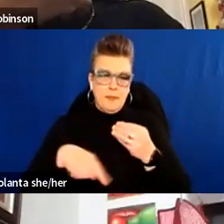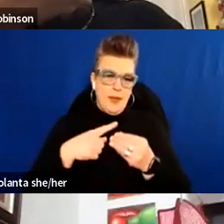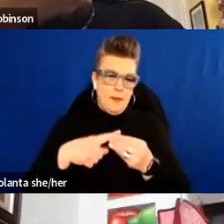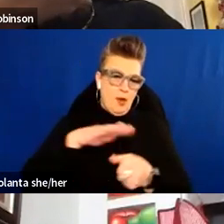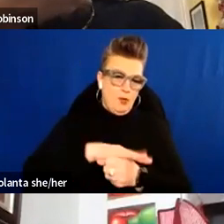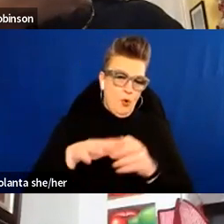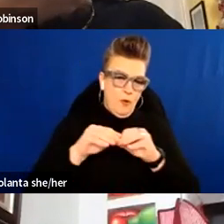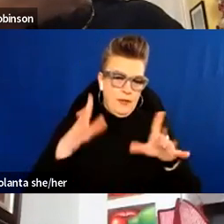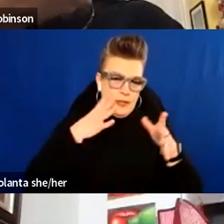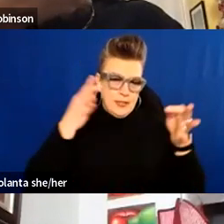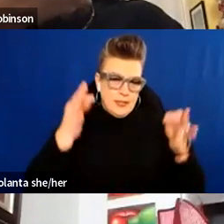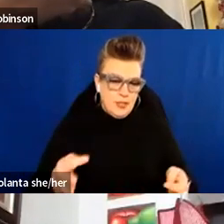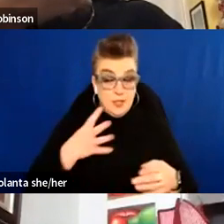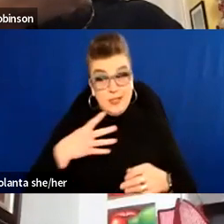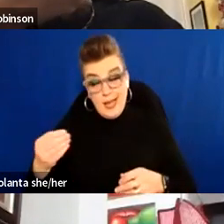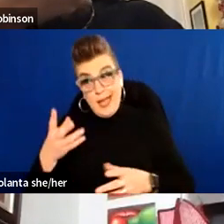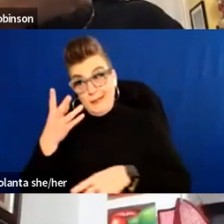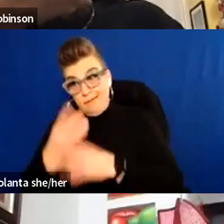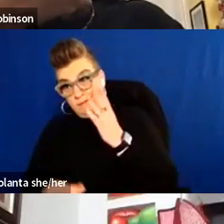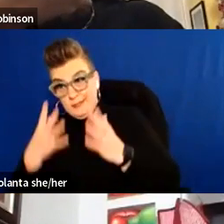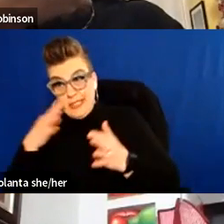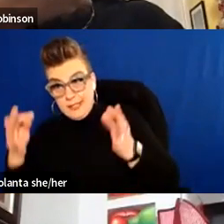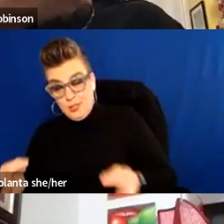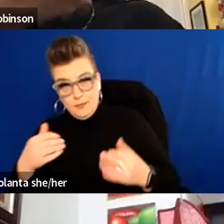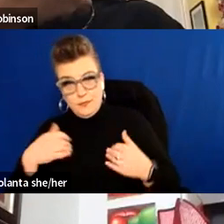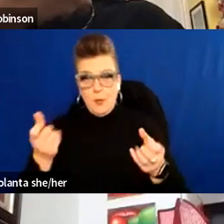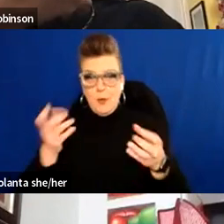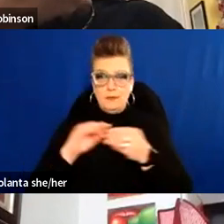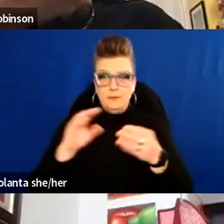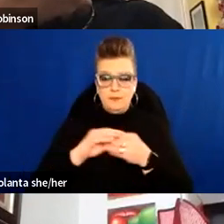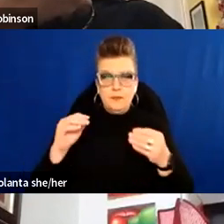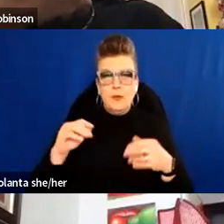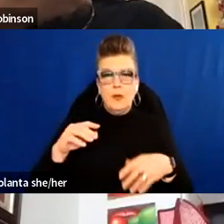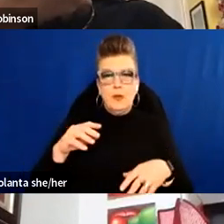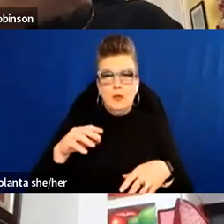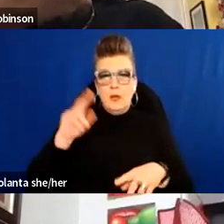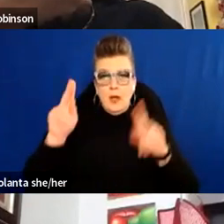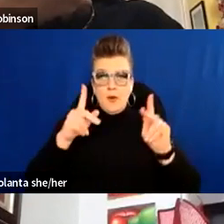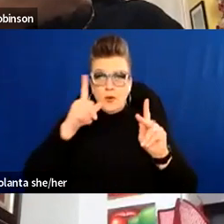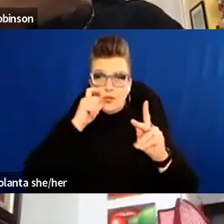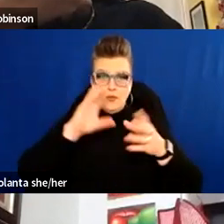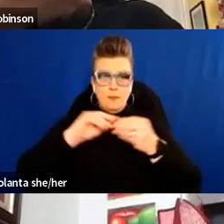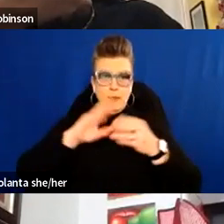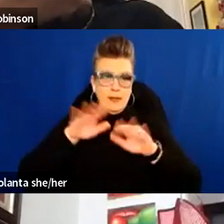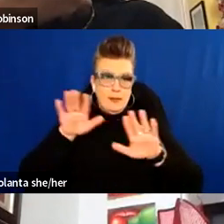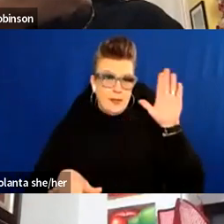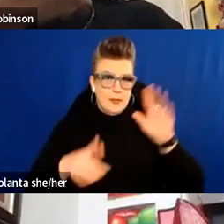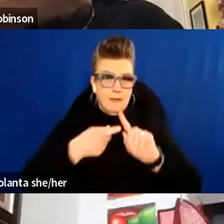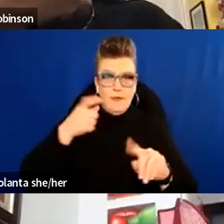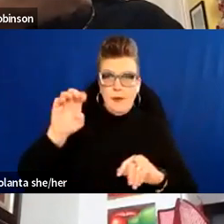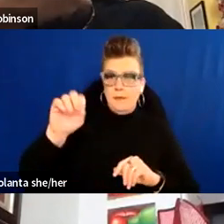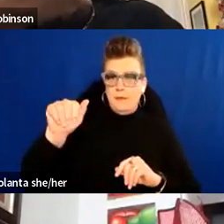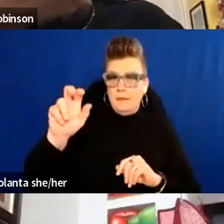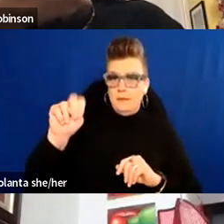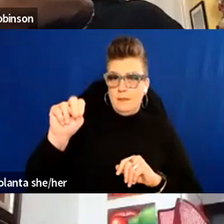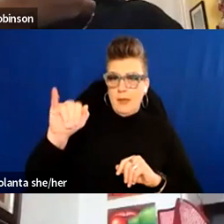take a quick moment of my time to really speak to the folks who've been testifying from the manning we are parents